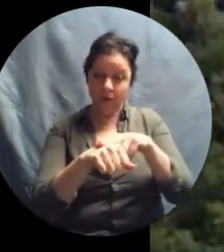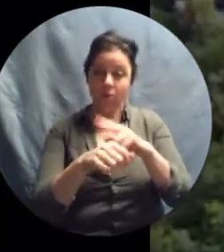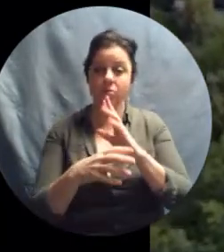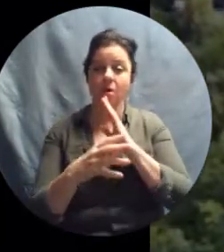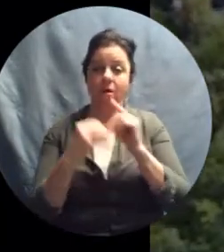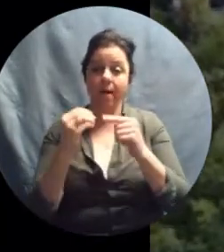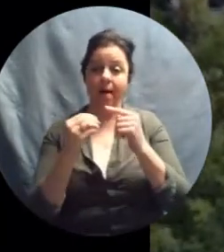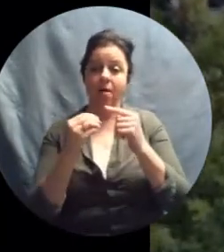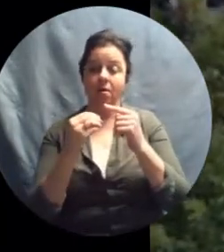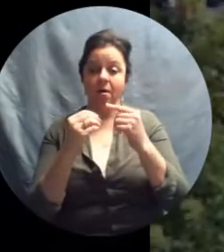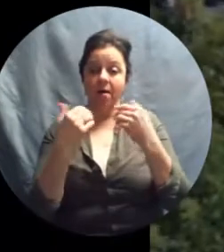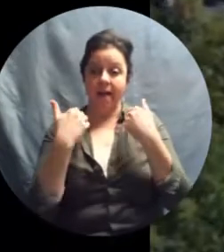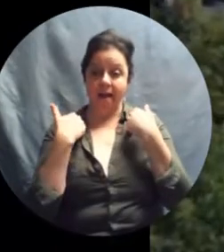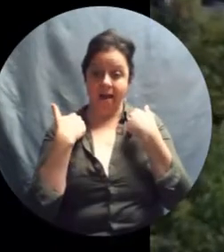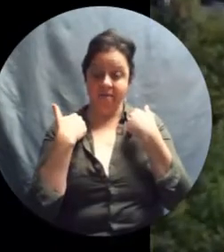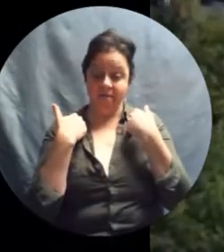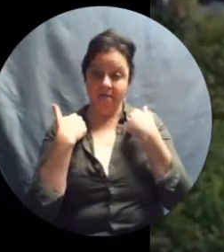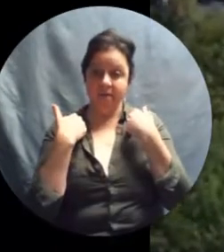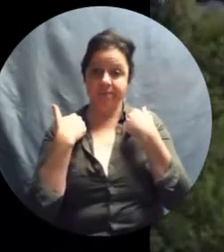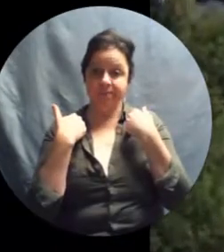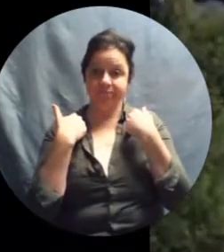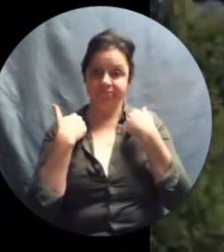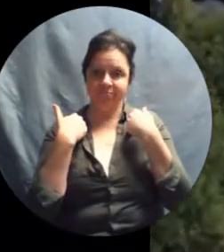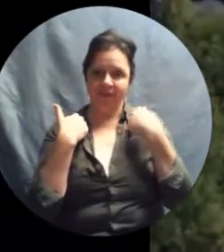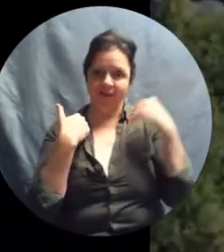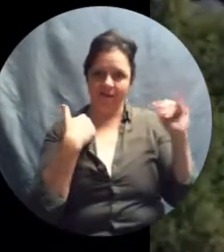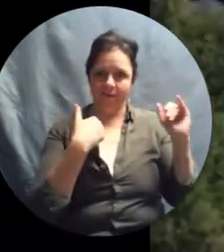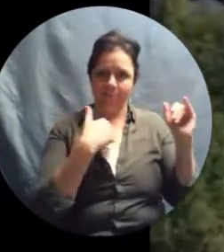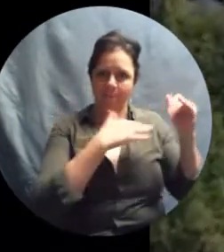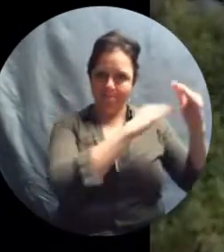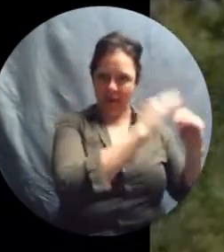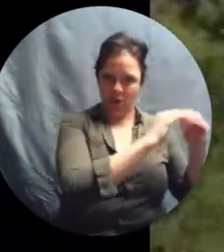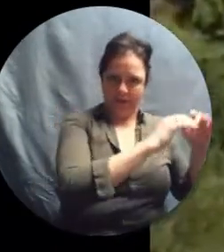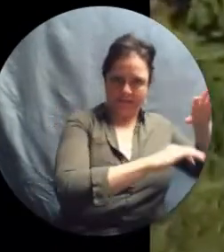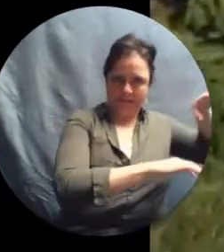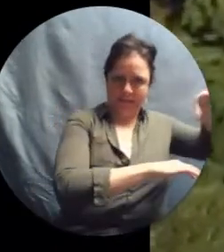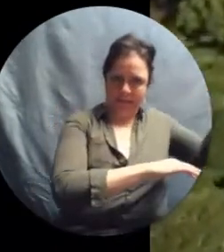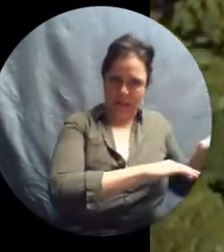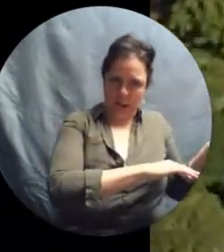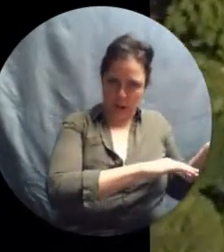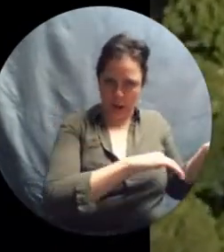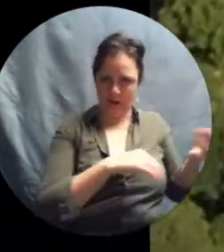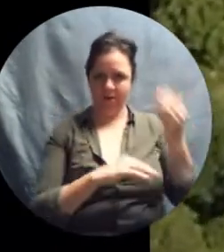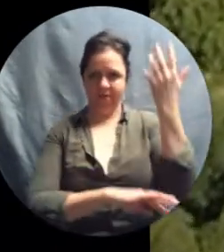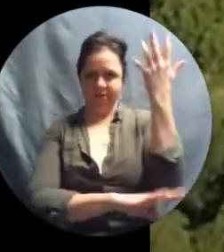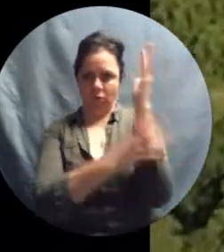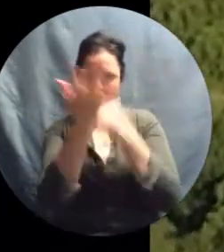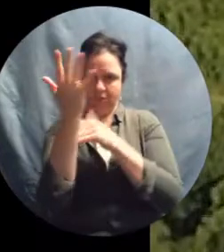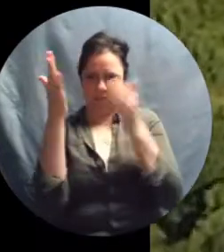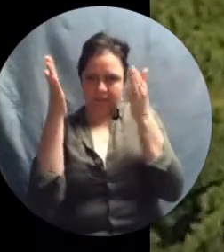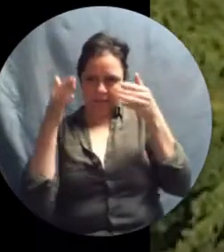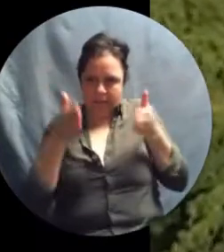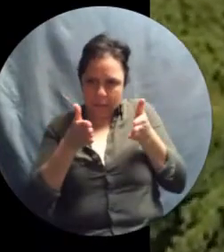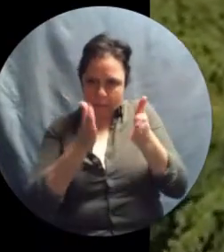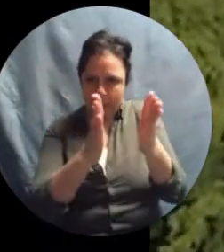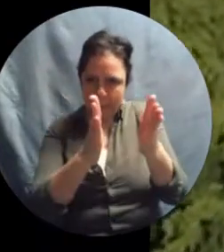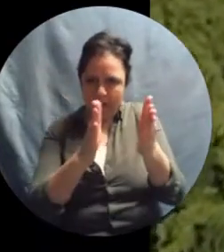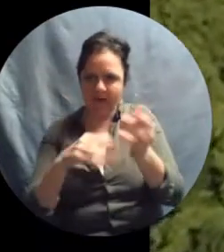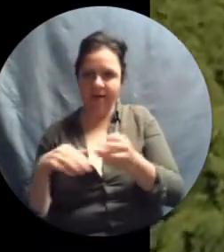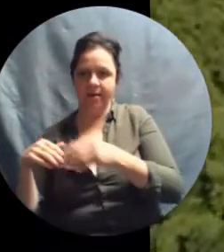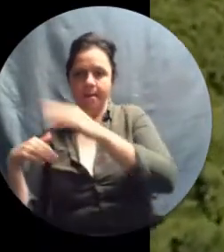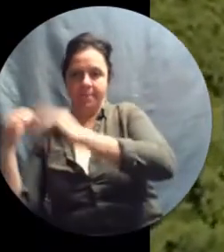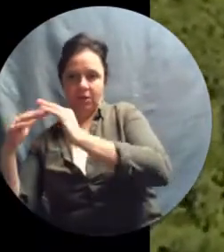here, and then we left a strip of forest here, and then we put some, commercial space here, and then left this little strip of forest here. And so we